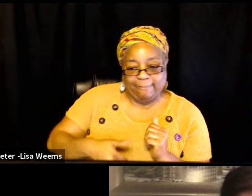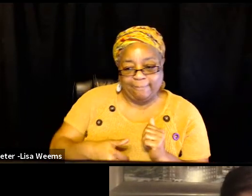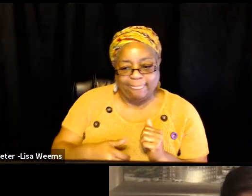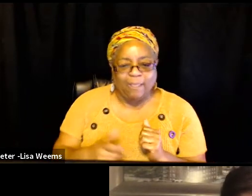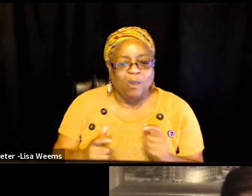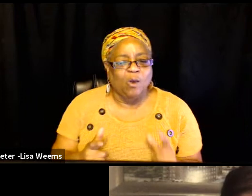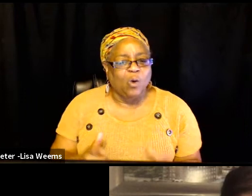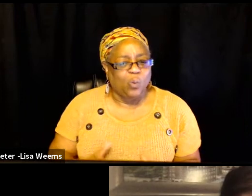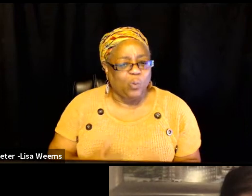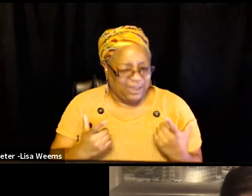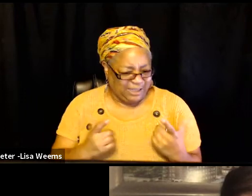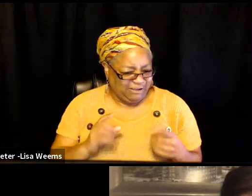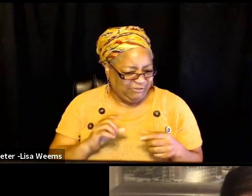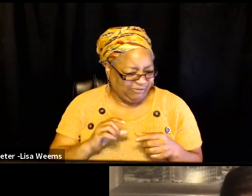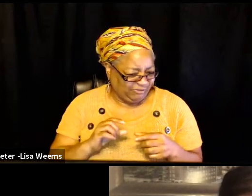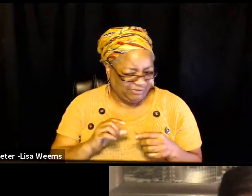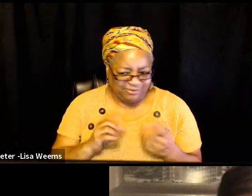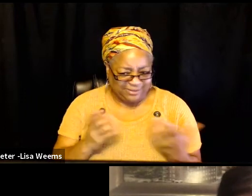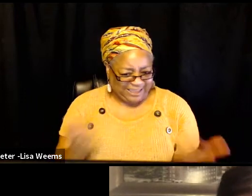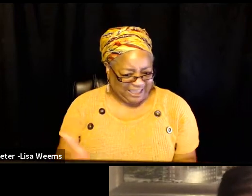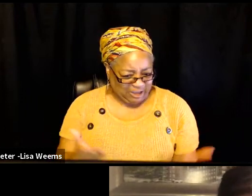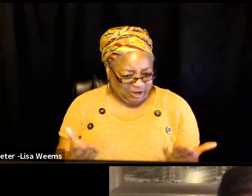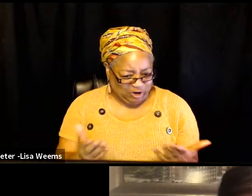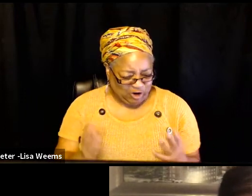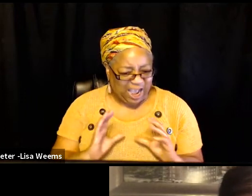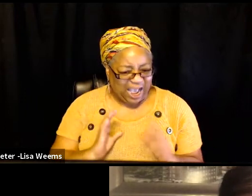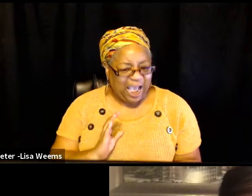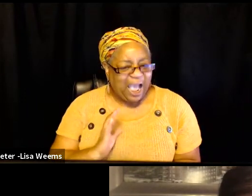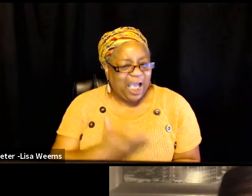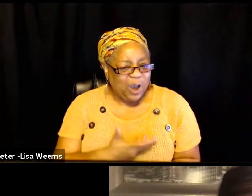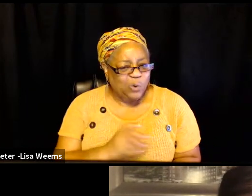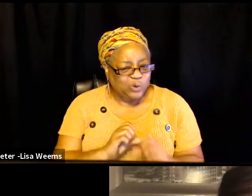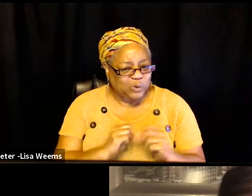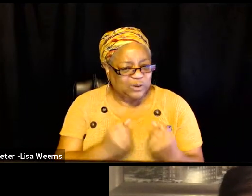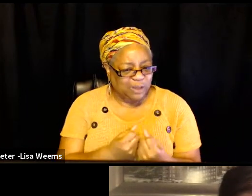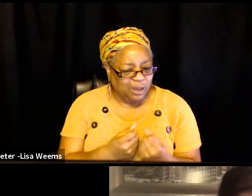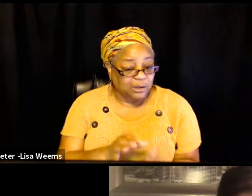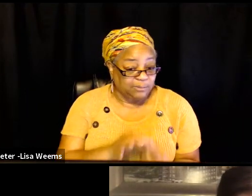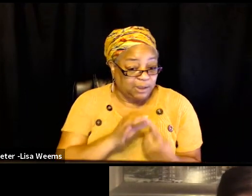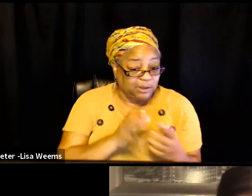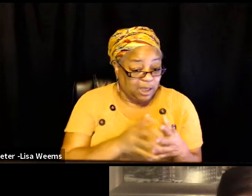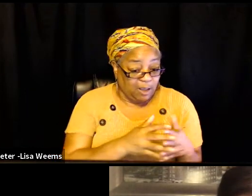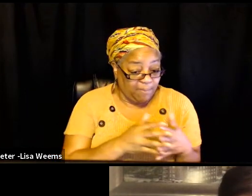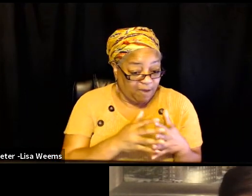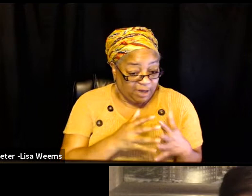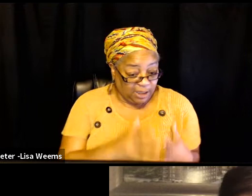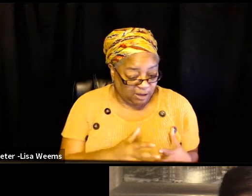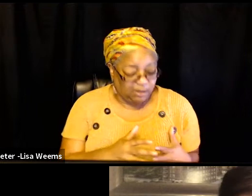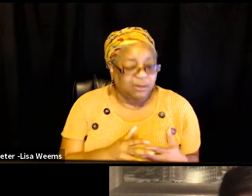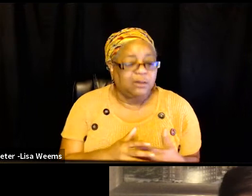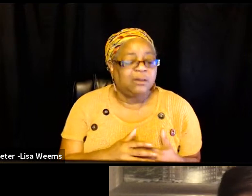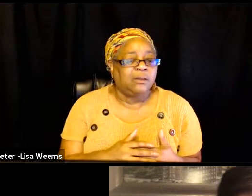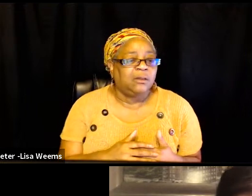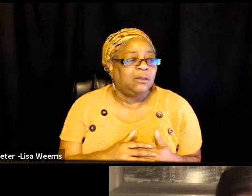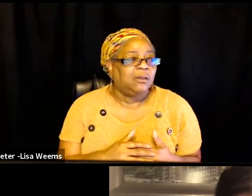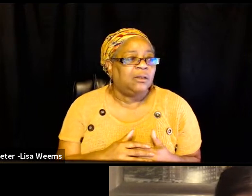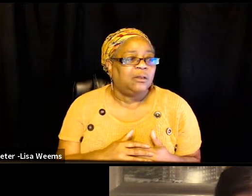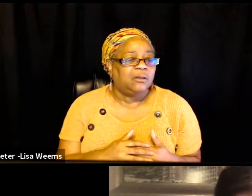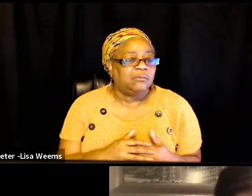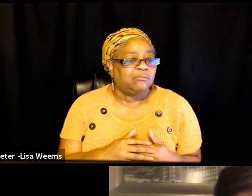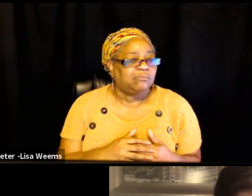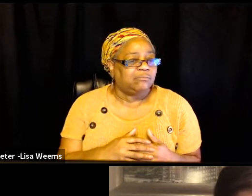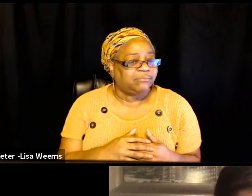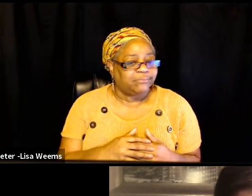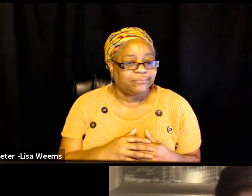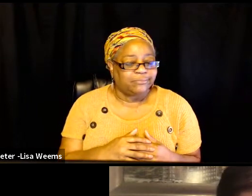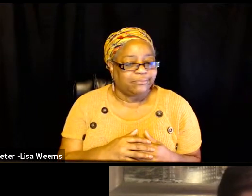much interest and especially American society into the specialization, into knowing something so well. And